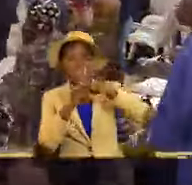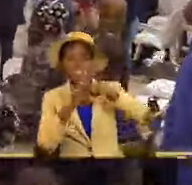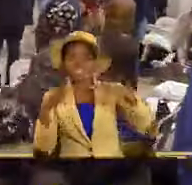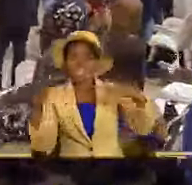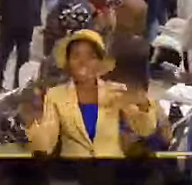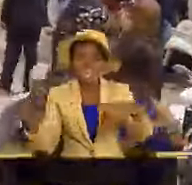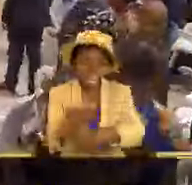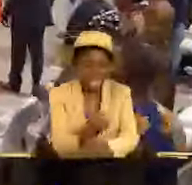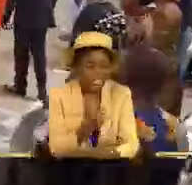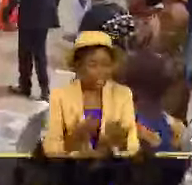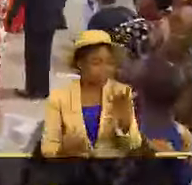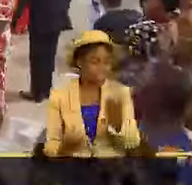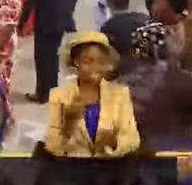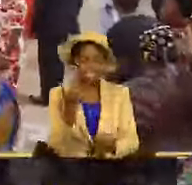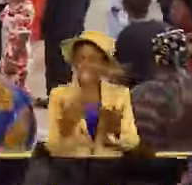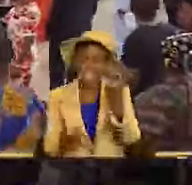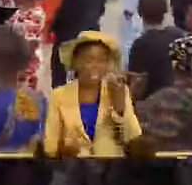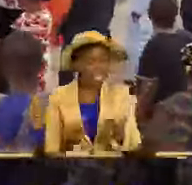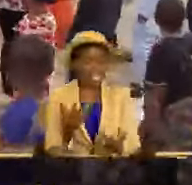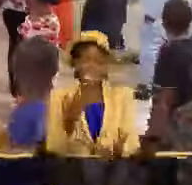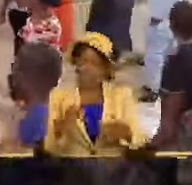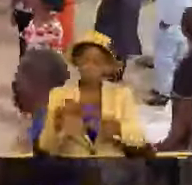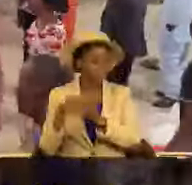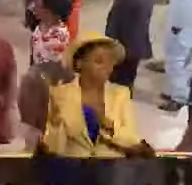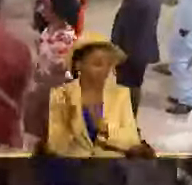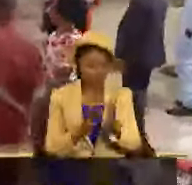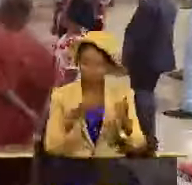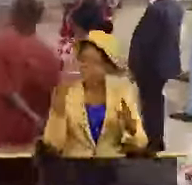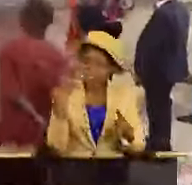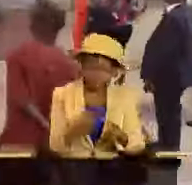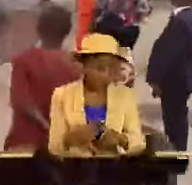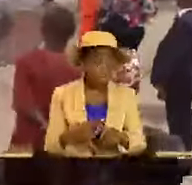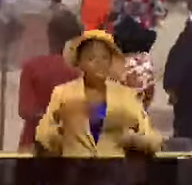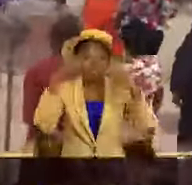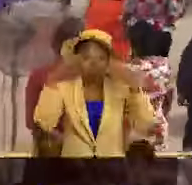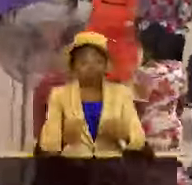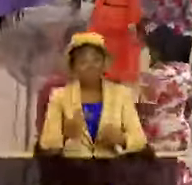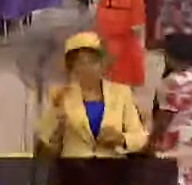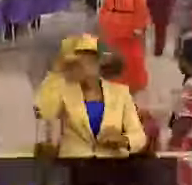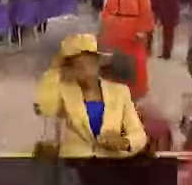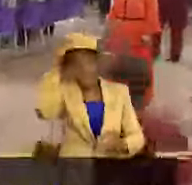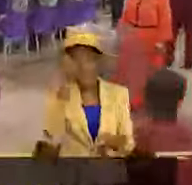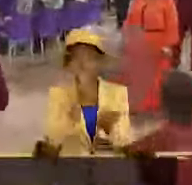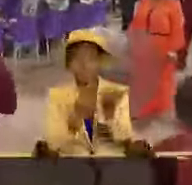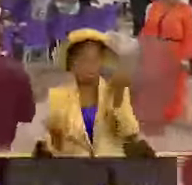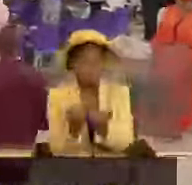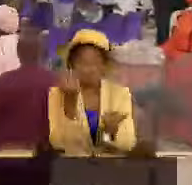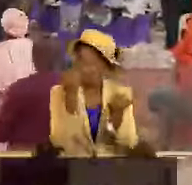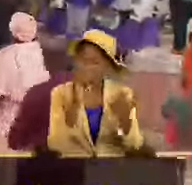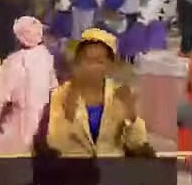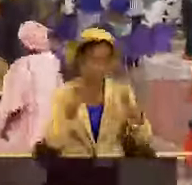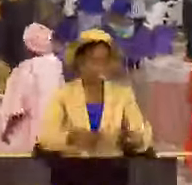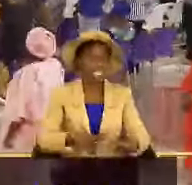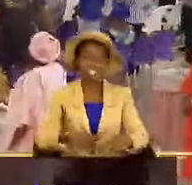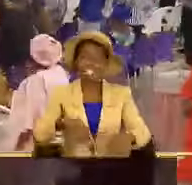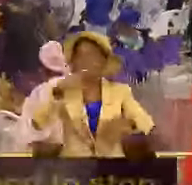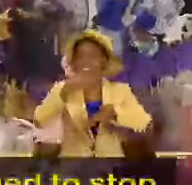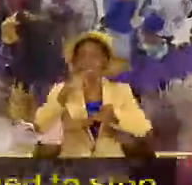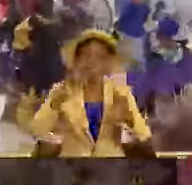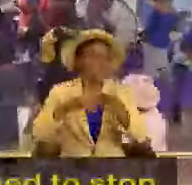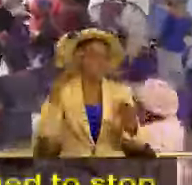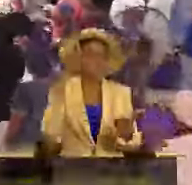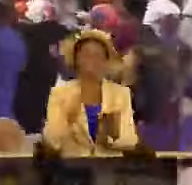honor in the name of Jesus open your mouth I pray yes strong my weapon of De to stop me before my glory